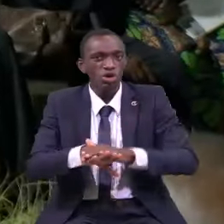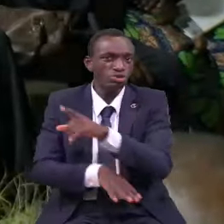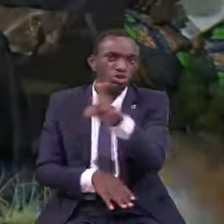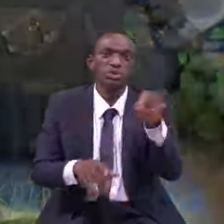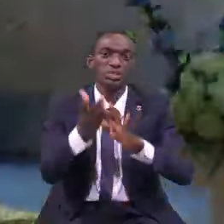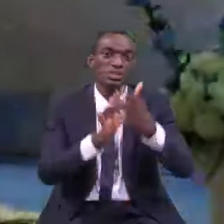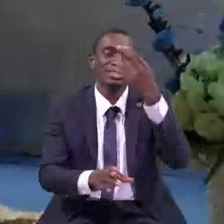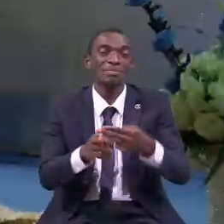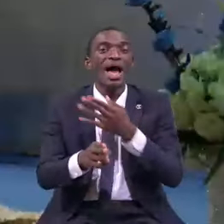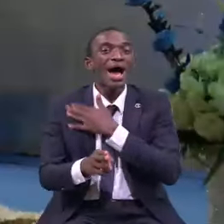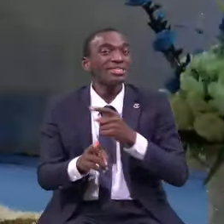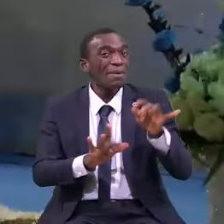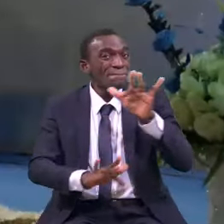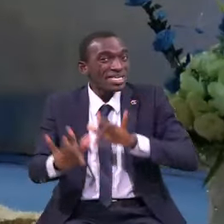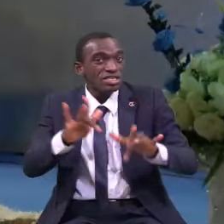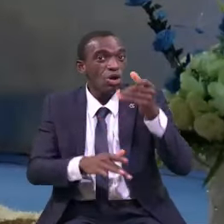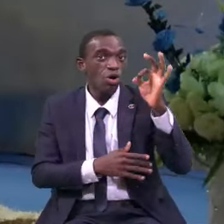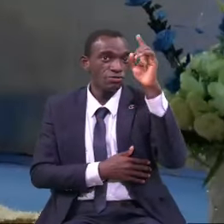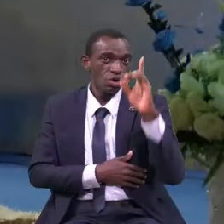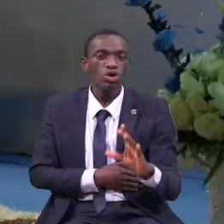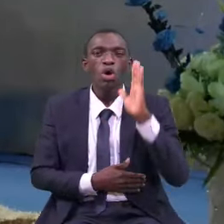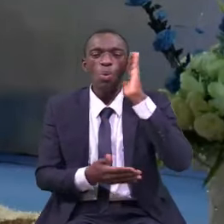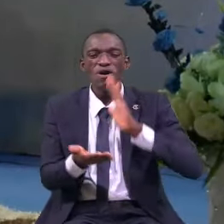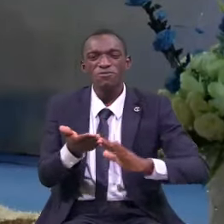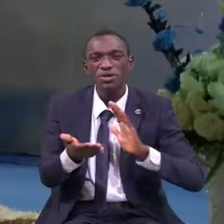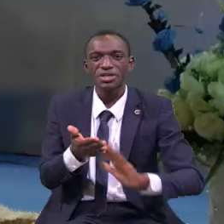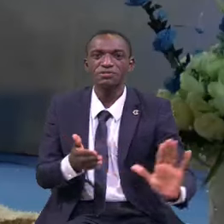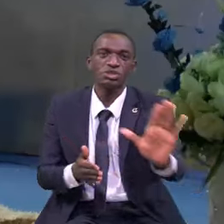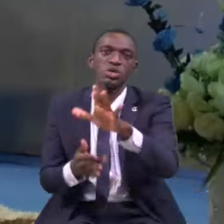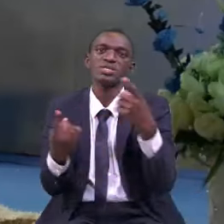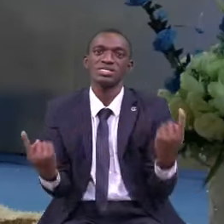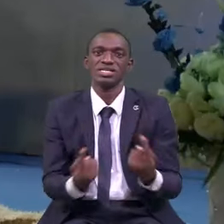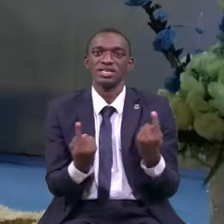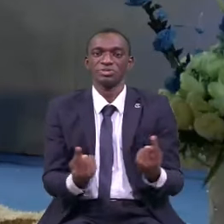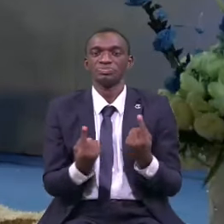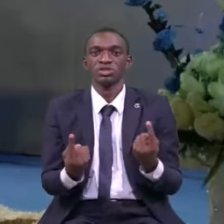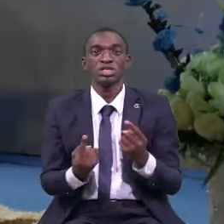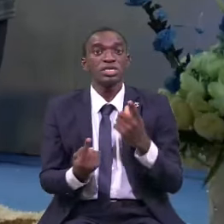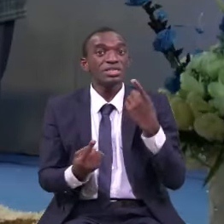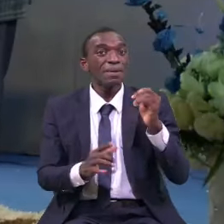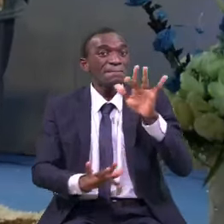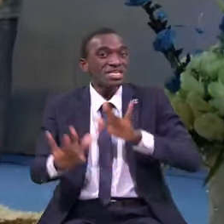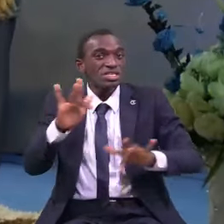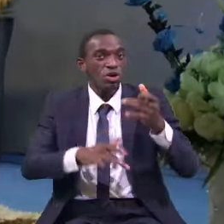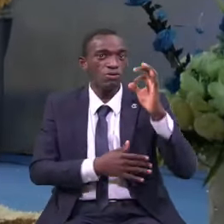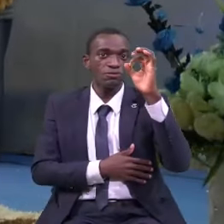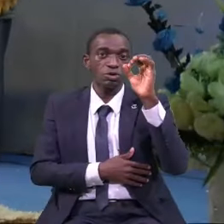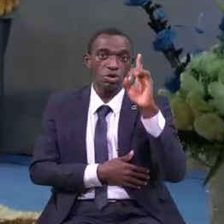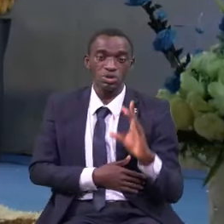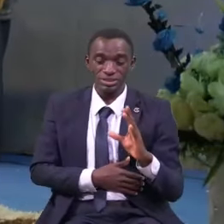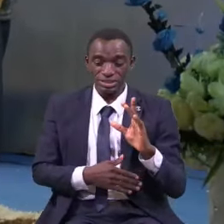Lord will forgive your sin. And the mercy of the Lord will save your soul.